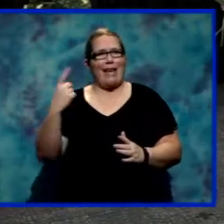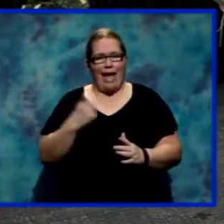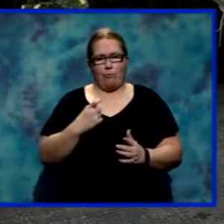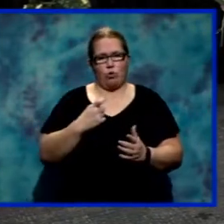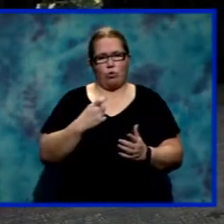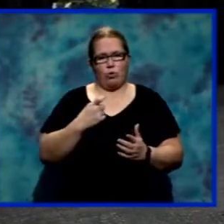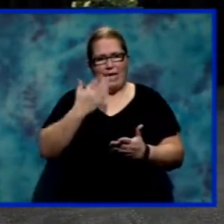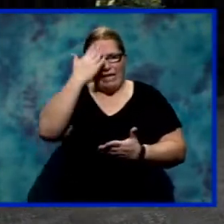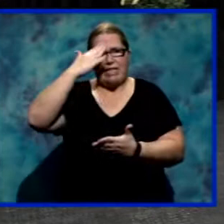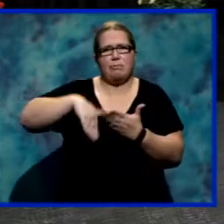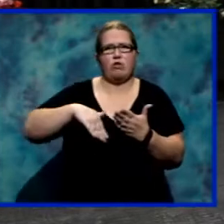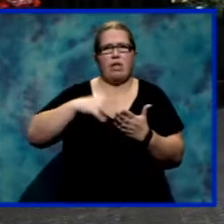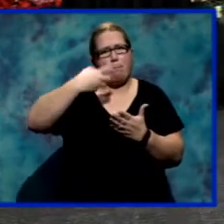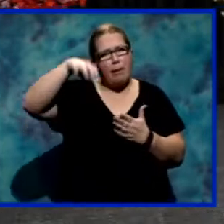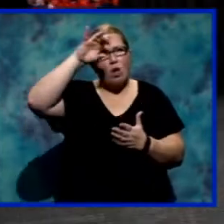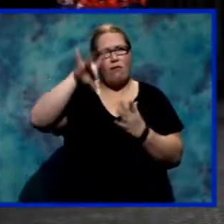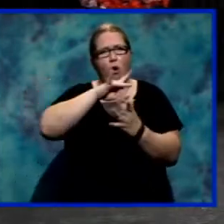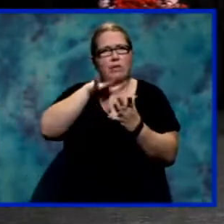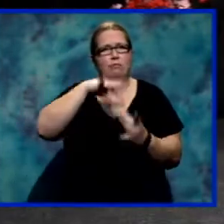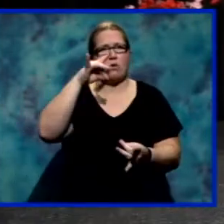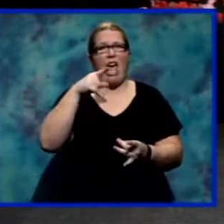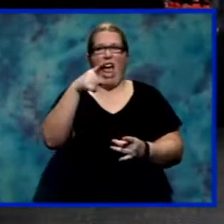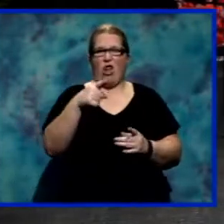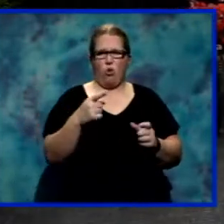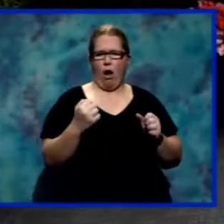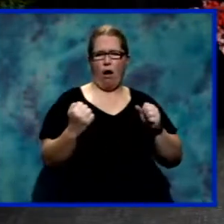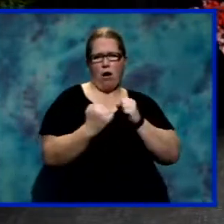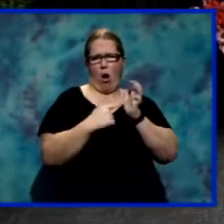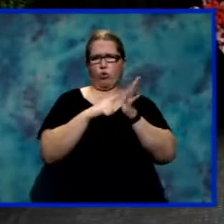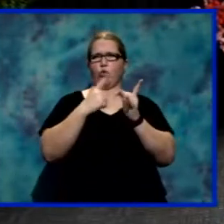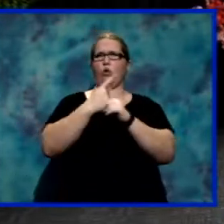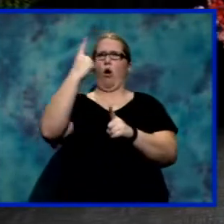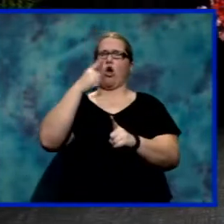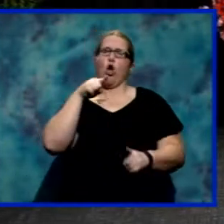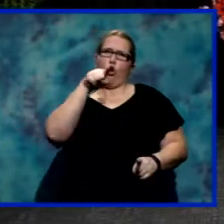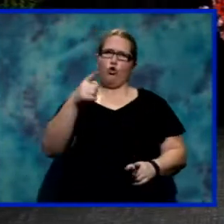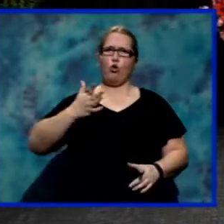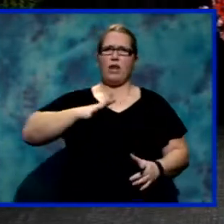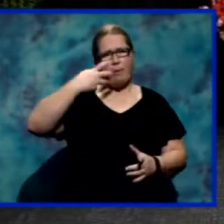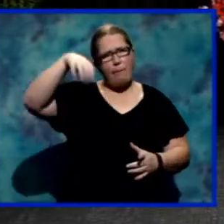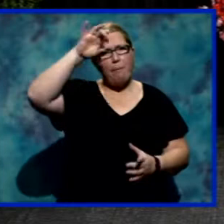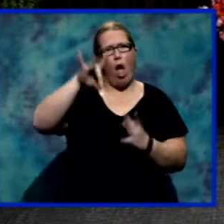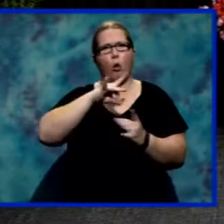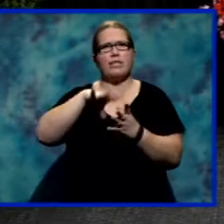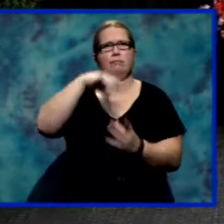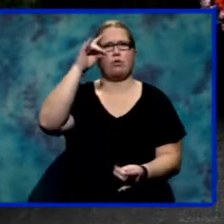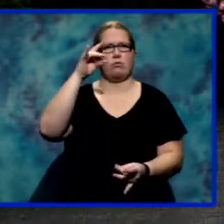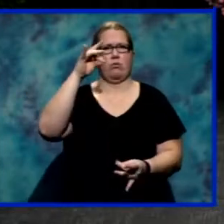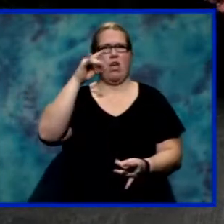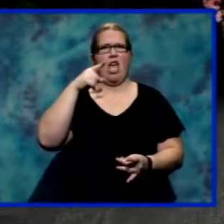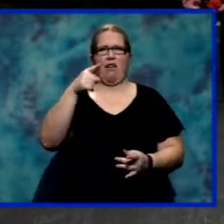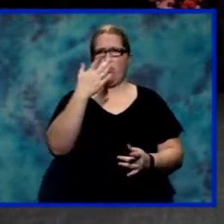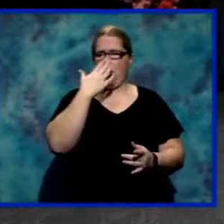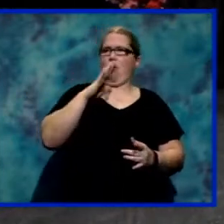the baptism of the Holy Spirit. And if you are cold to God today, you need the baptism of the Holy Spirit. If you are ambivalent to